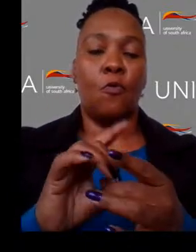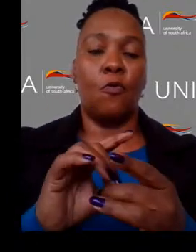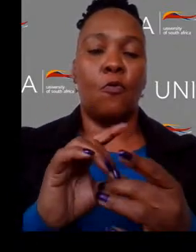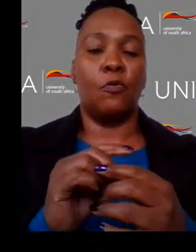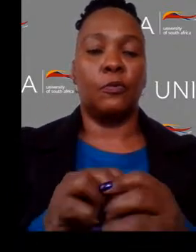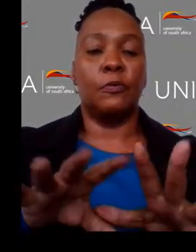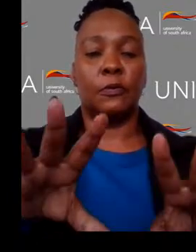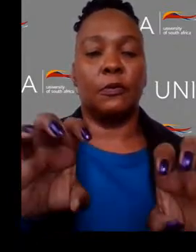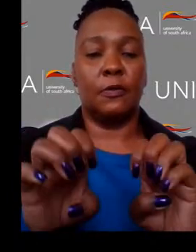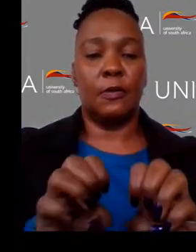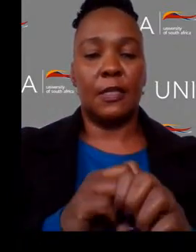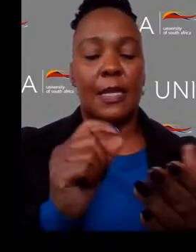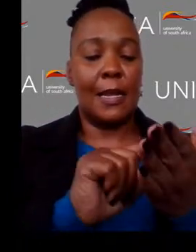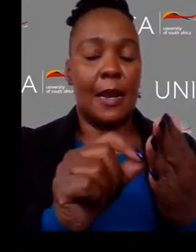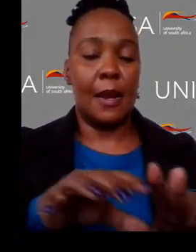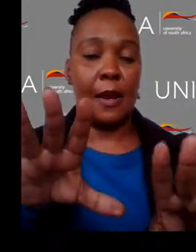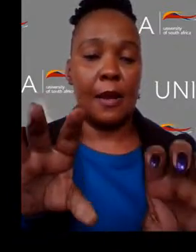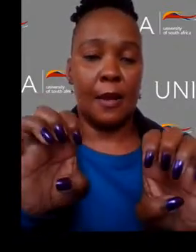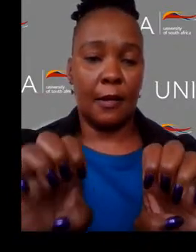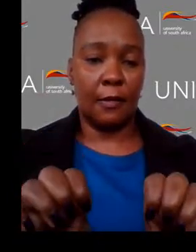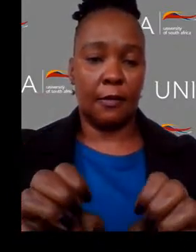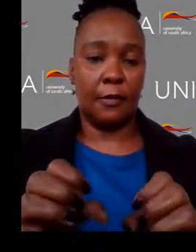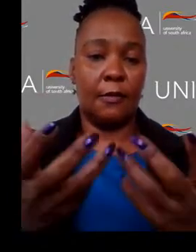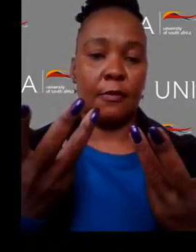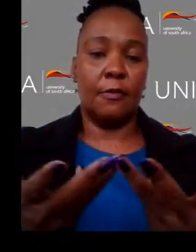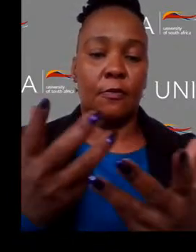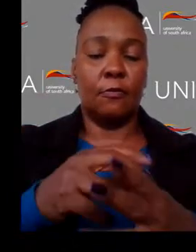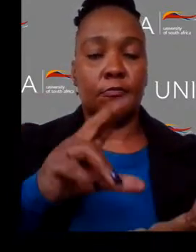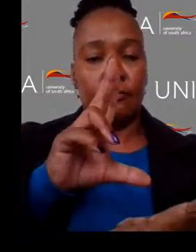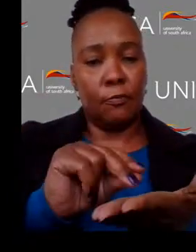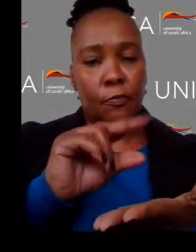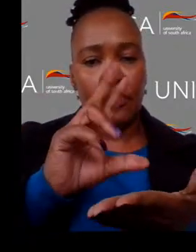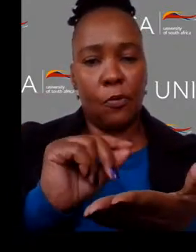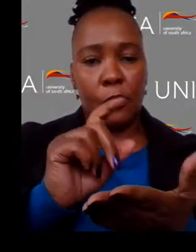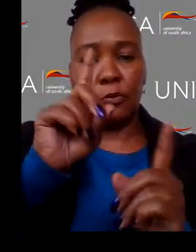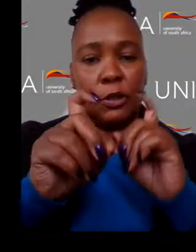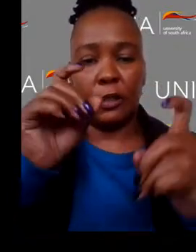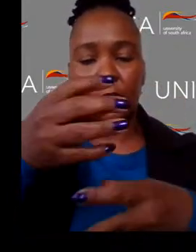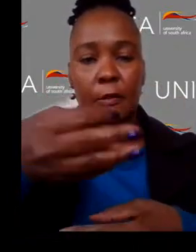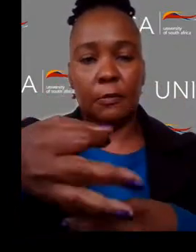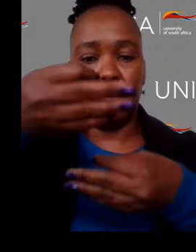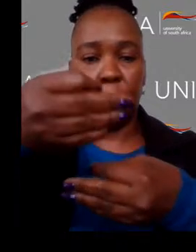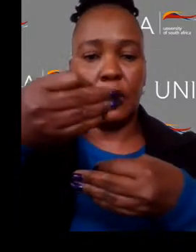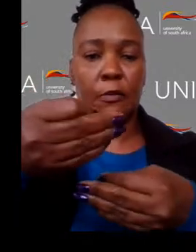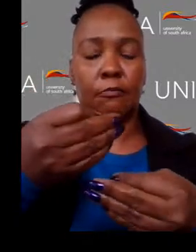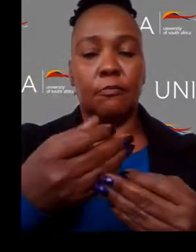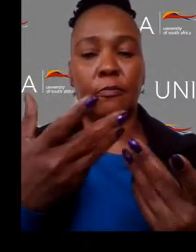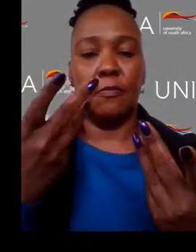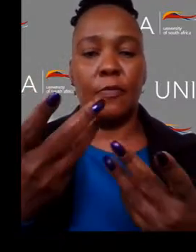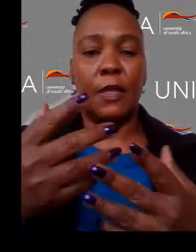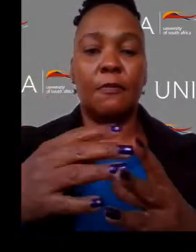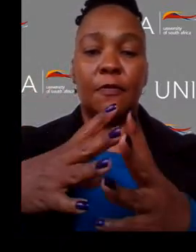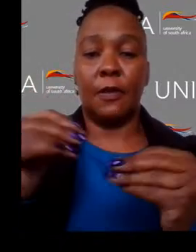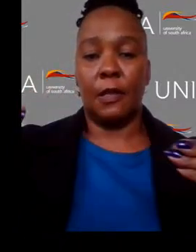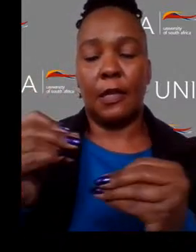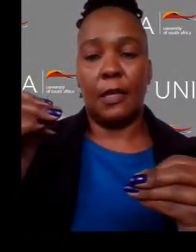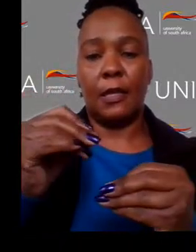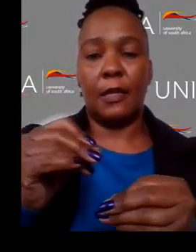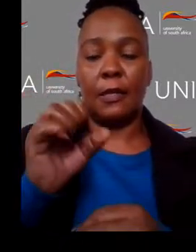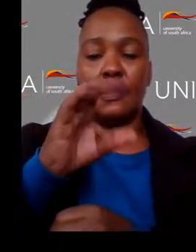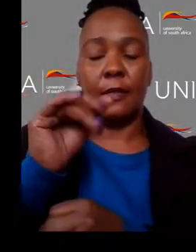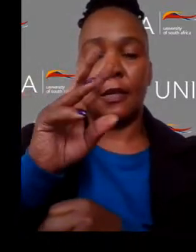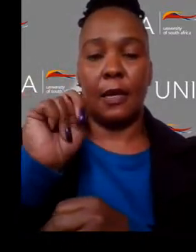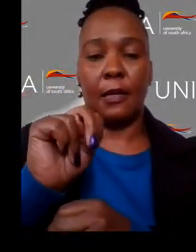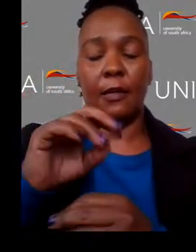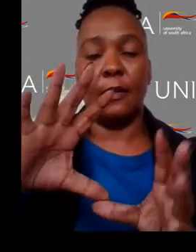of this as a written exam. So this is where you download the question paper, you write it out. Afterwards, you scan it in and upload it,